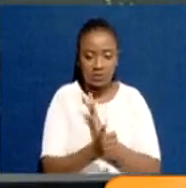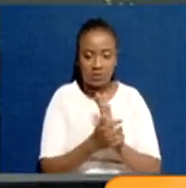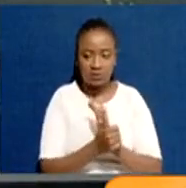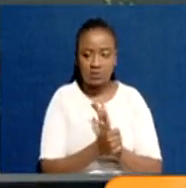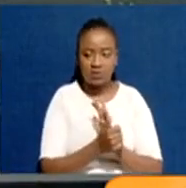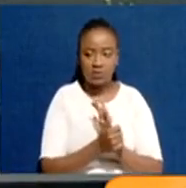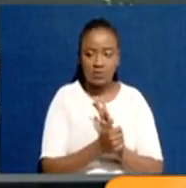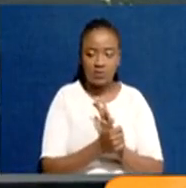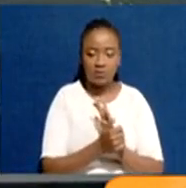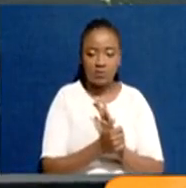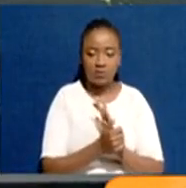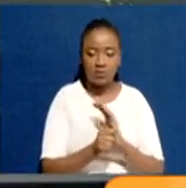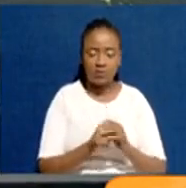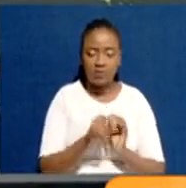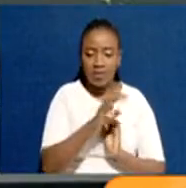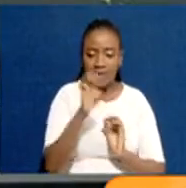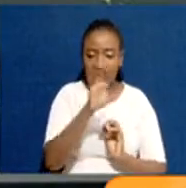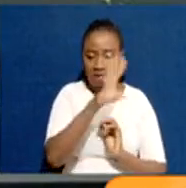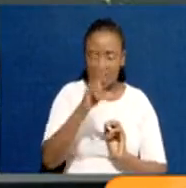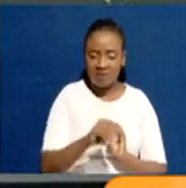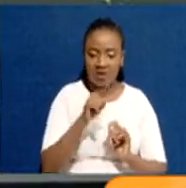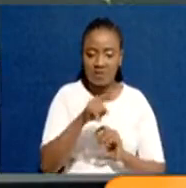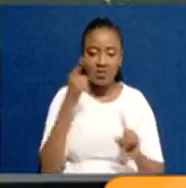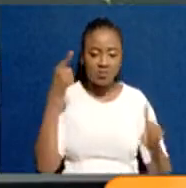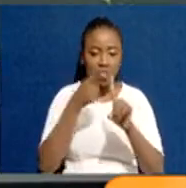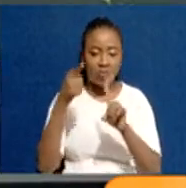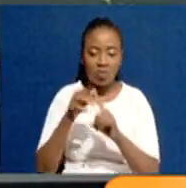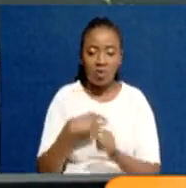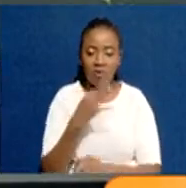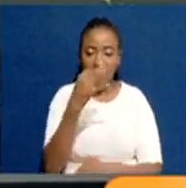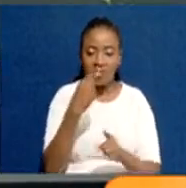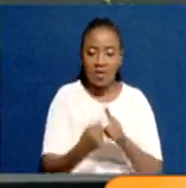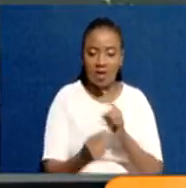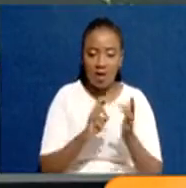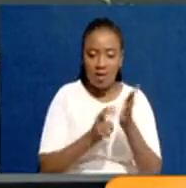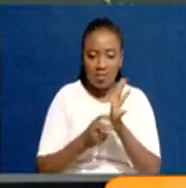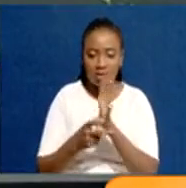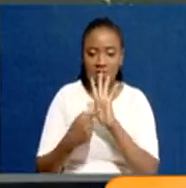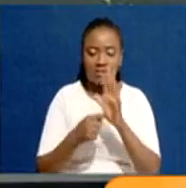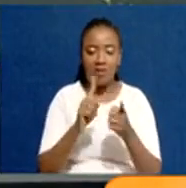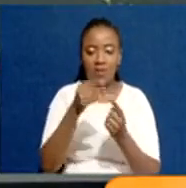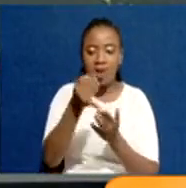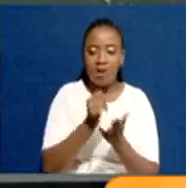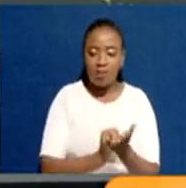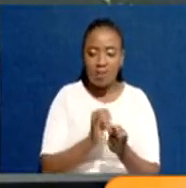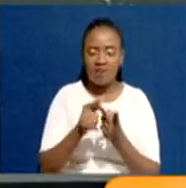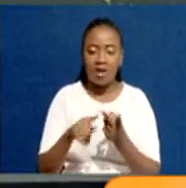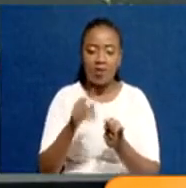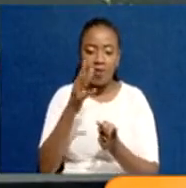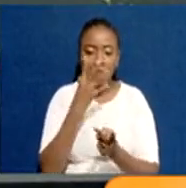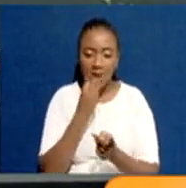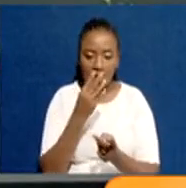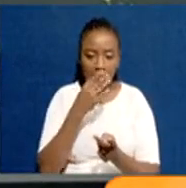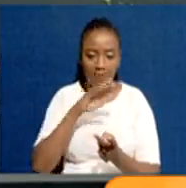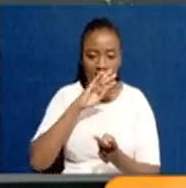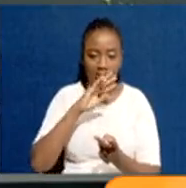insect pests in Eastern Africa has been launched. The crops targeted in the three-year project include pawpaw, mango, avocado, and citrus.